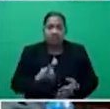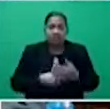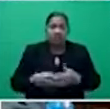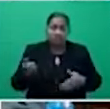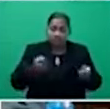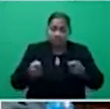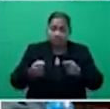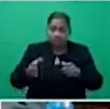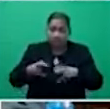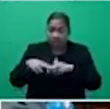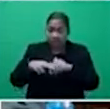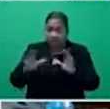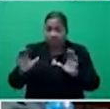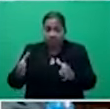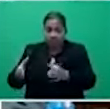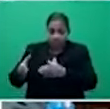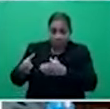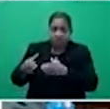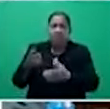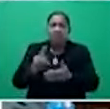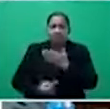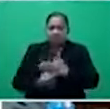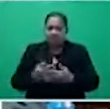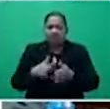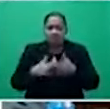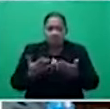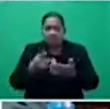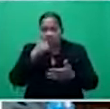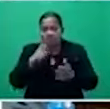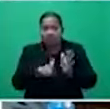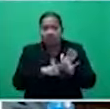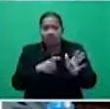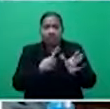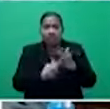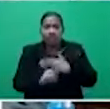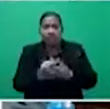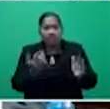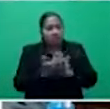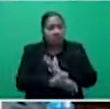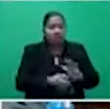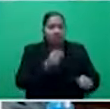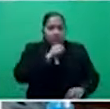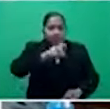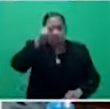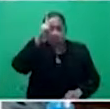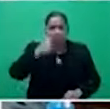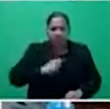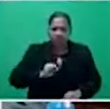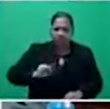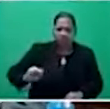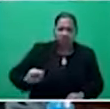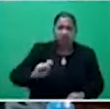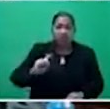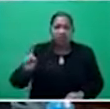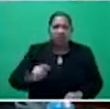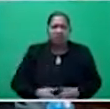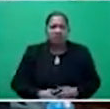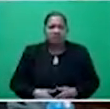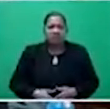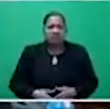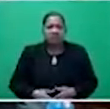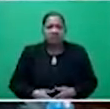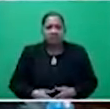native constabulary. There are people from Ra who were exiled to Kandavu because they resisted British control. That is not taught in our